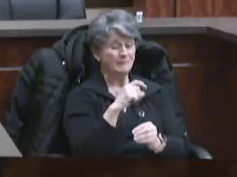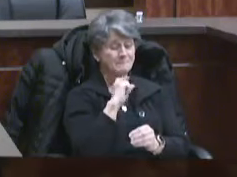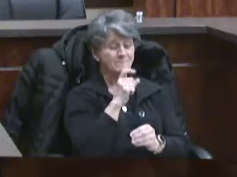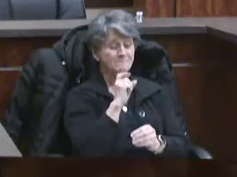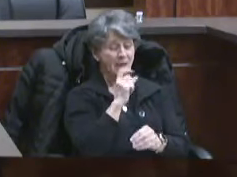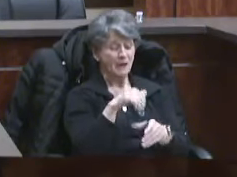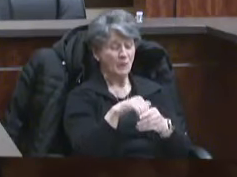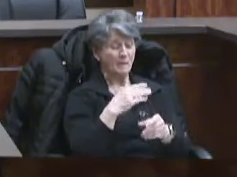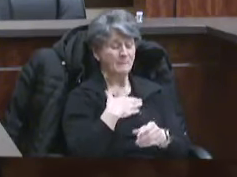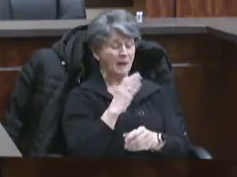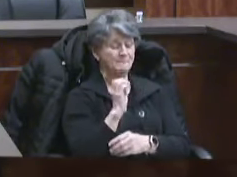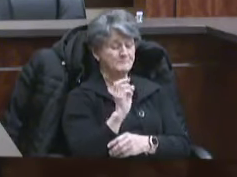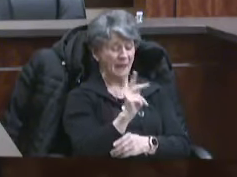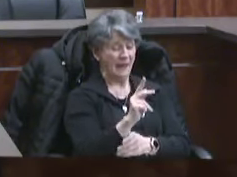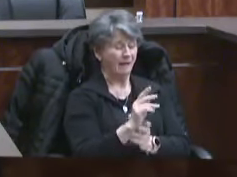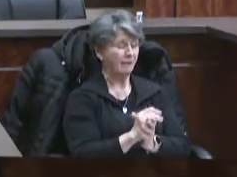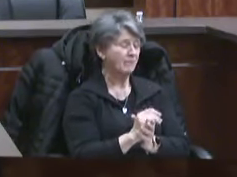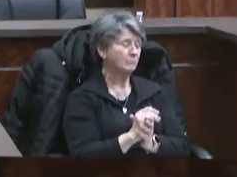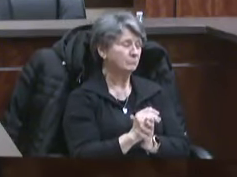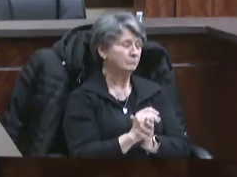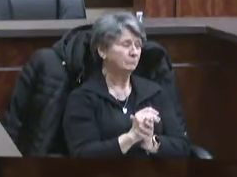But I noticed that